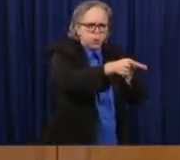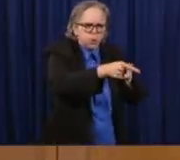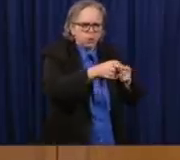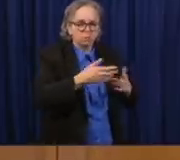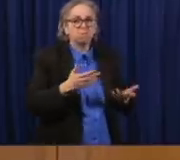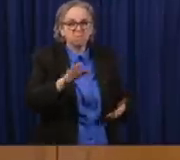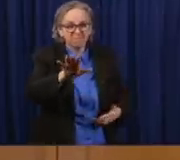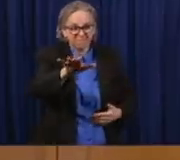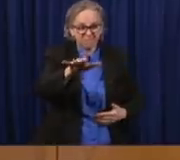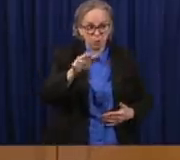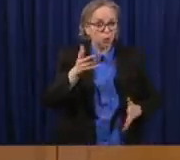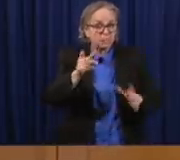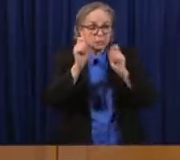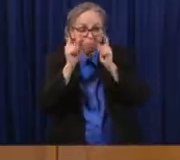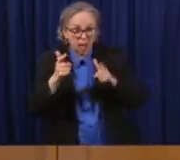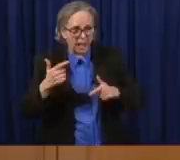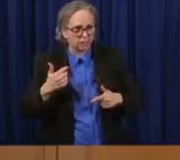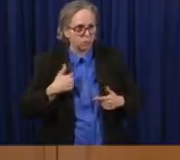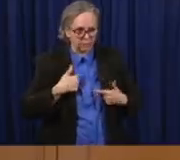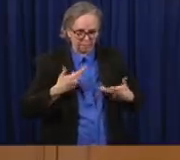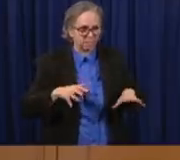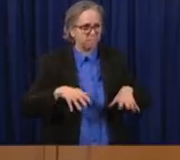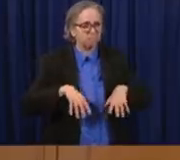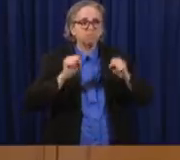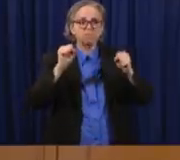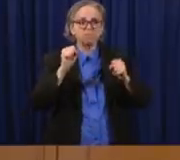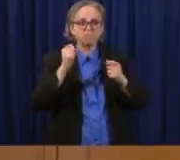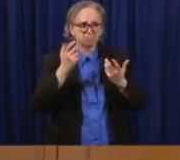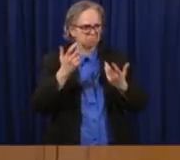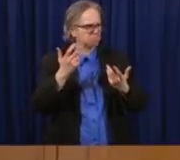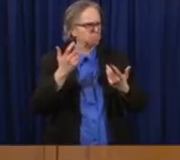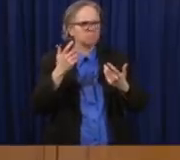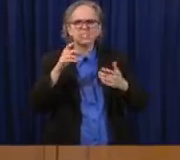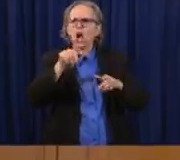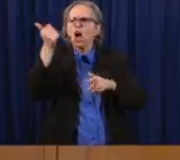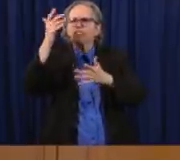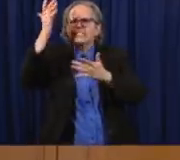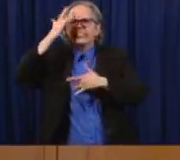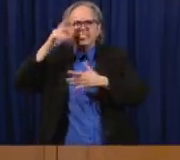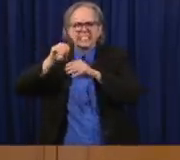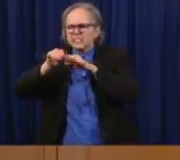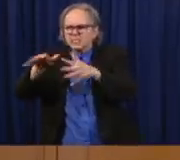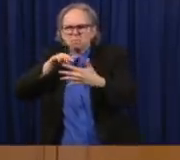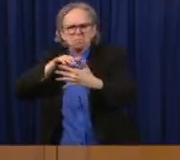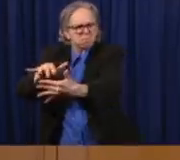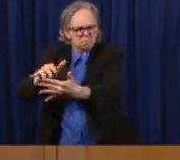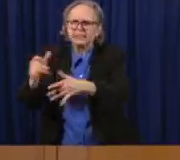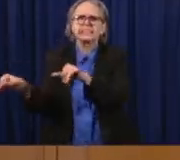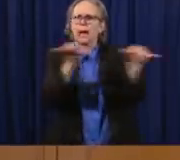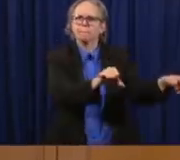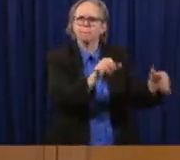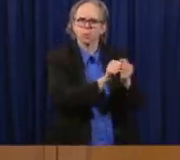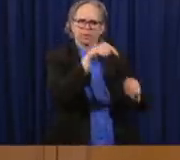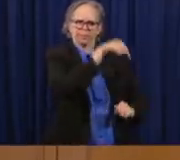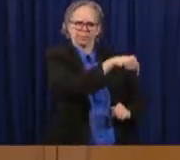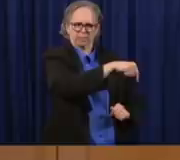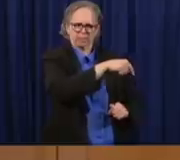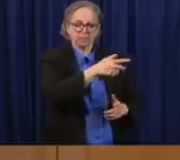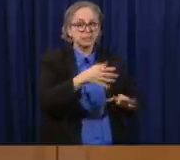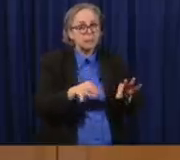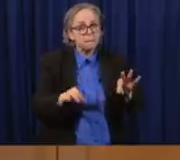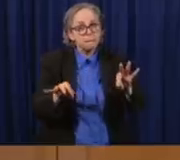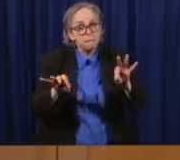routinely with other diseases. But it's very, very important, and this is one that's, again, hard